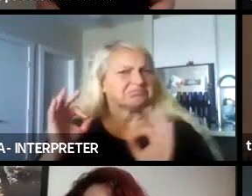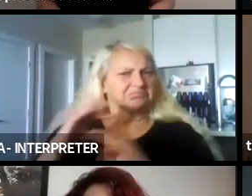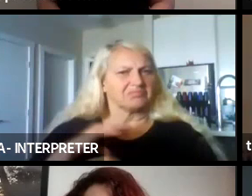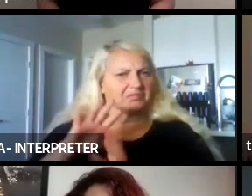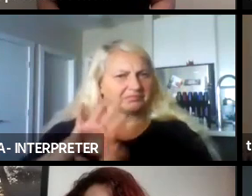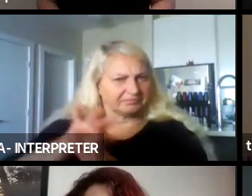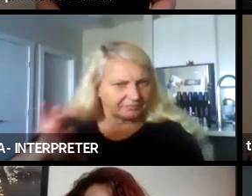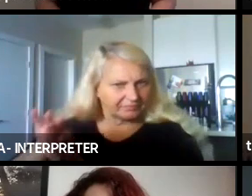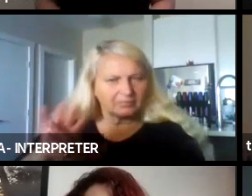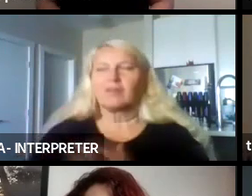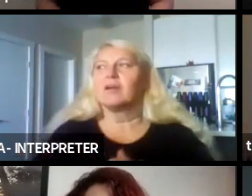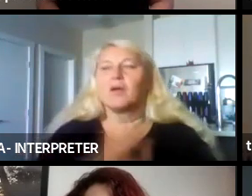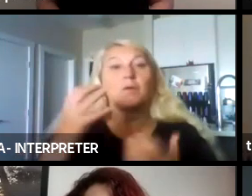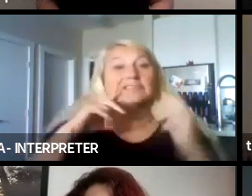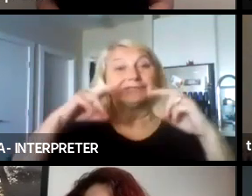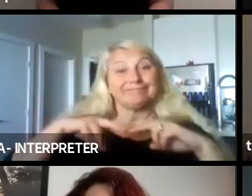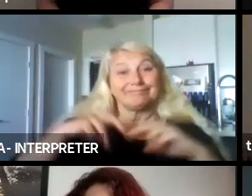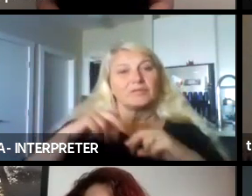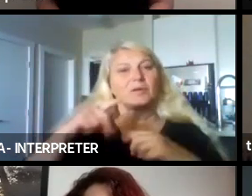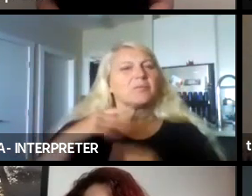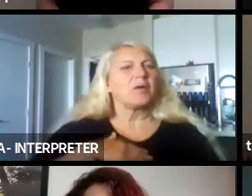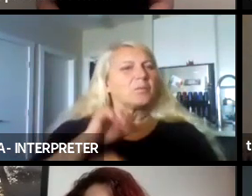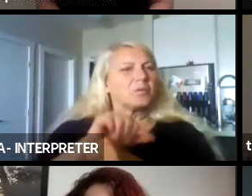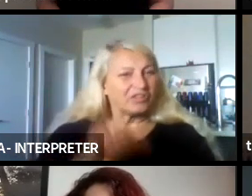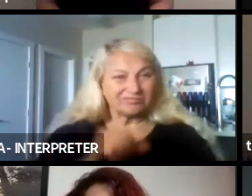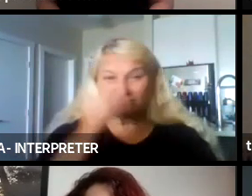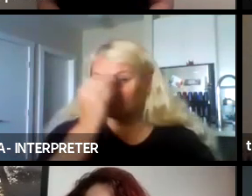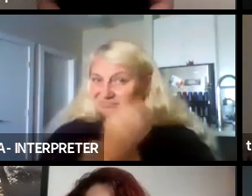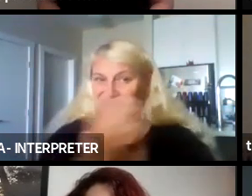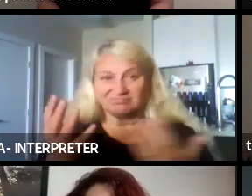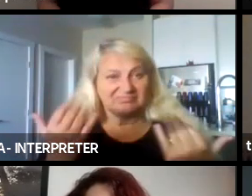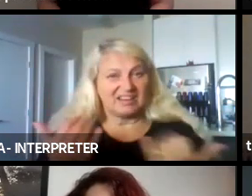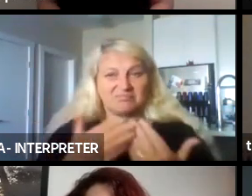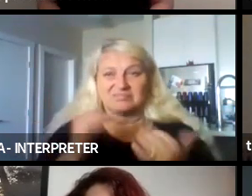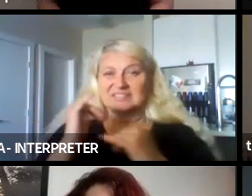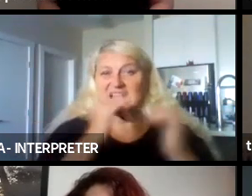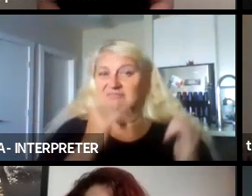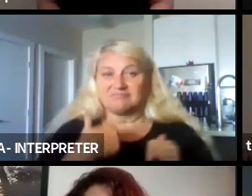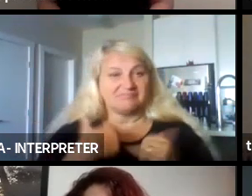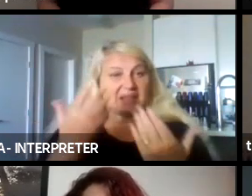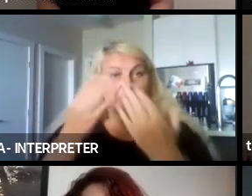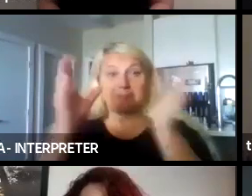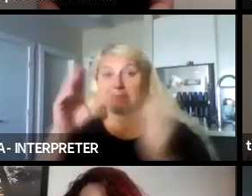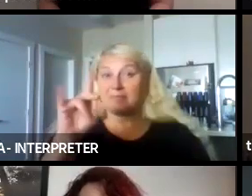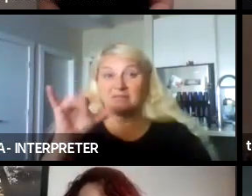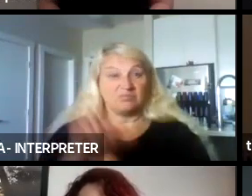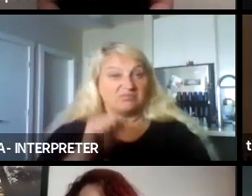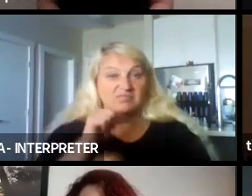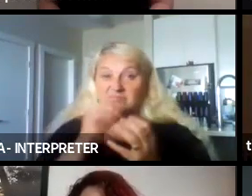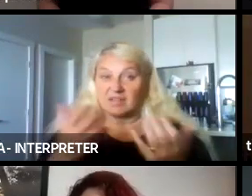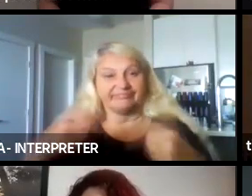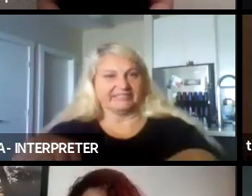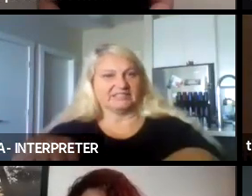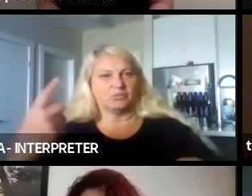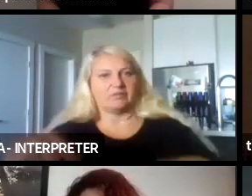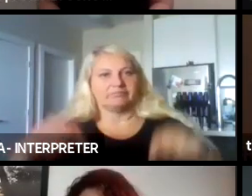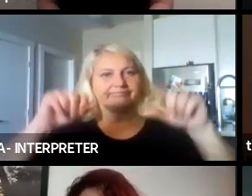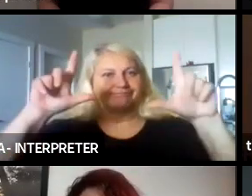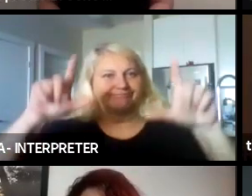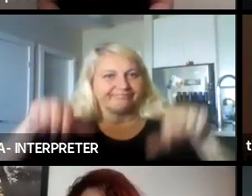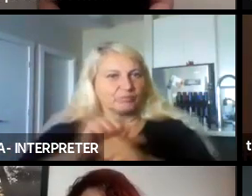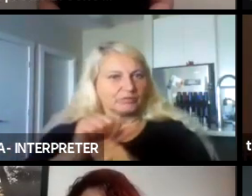and similar to everyone else, I'm not really doing too much public facing work right now, other than this, which is great.